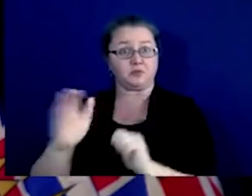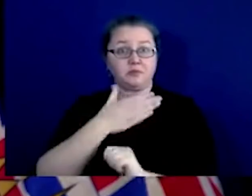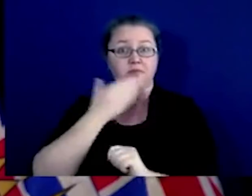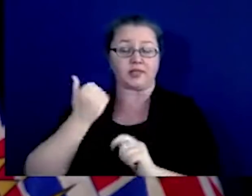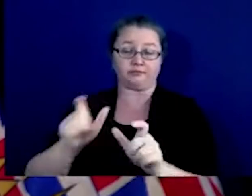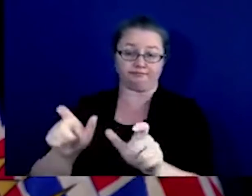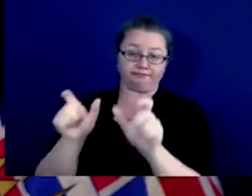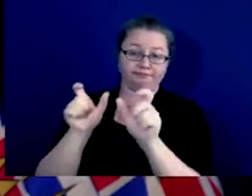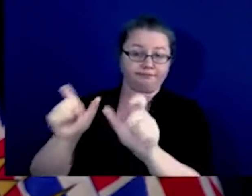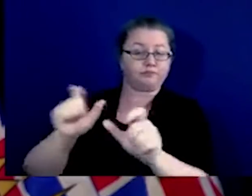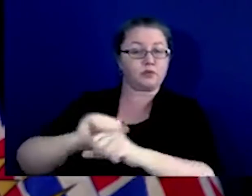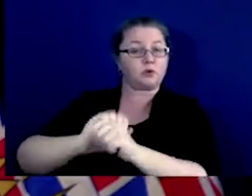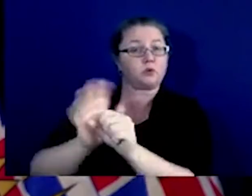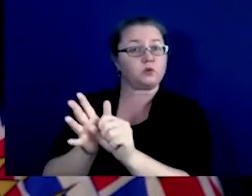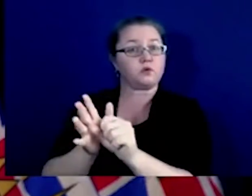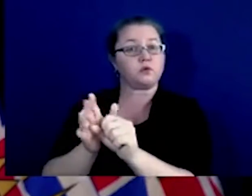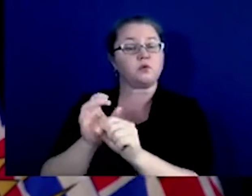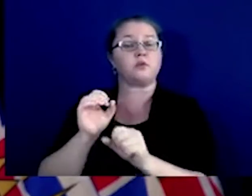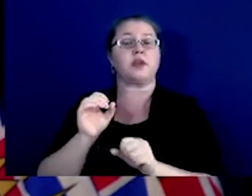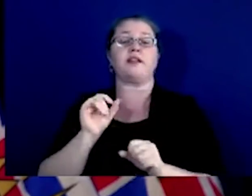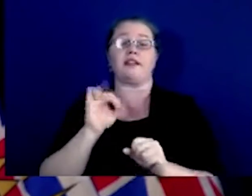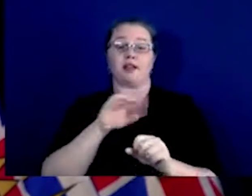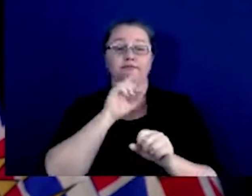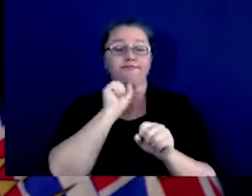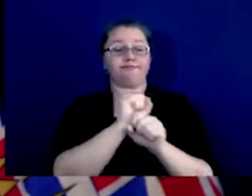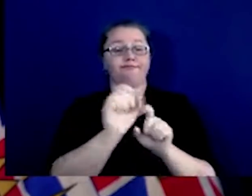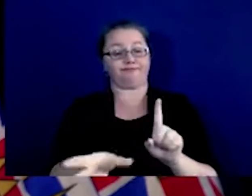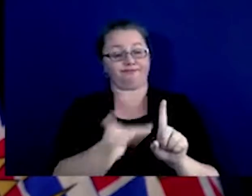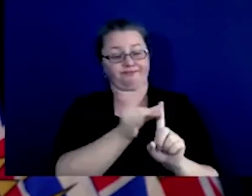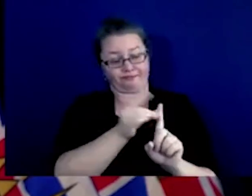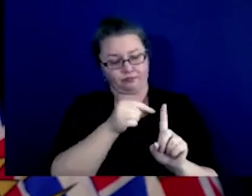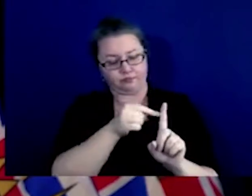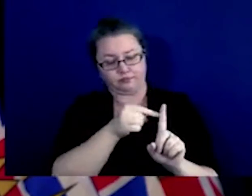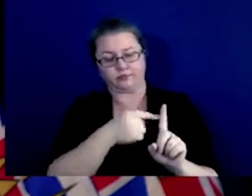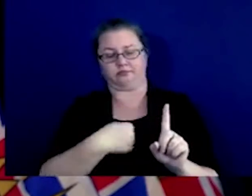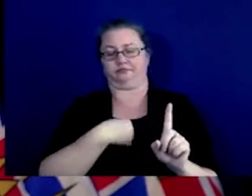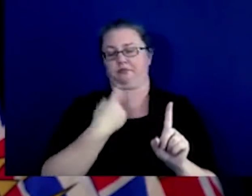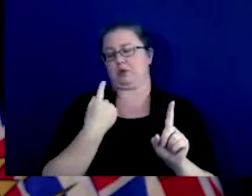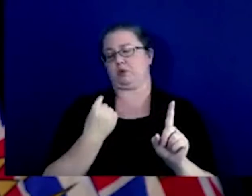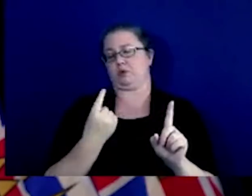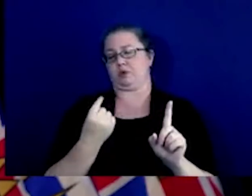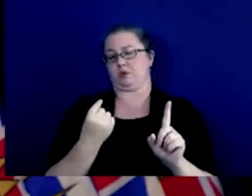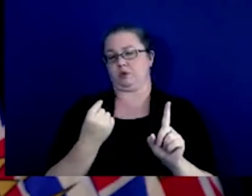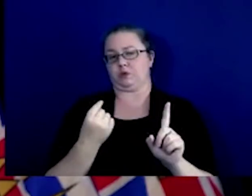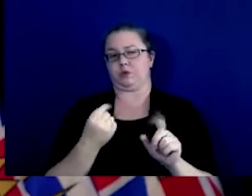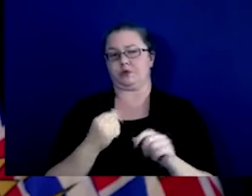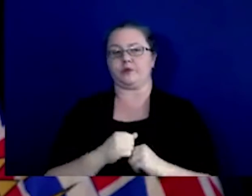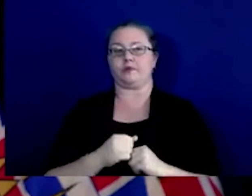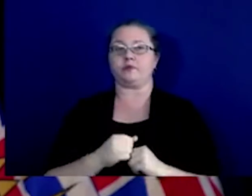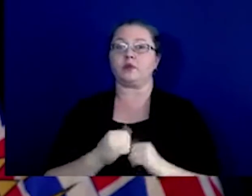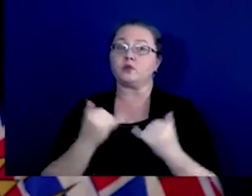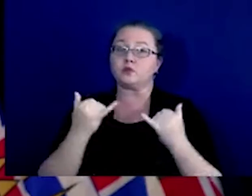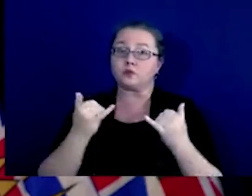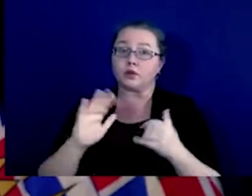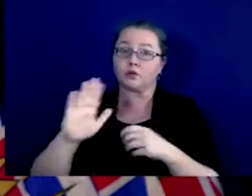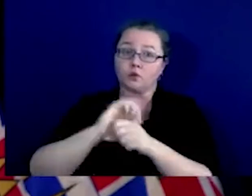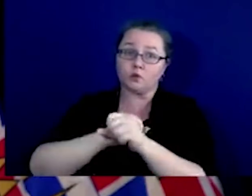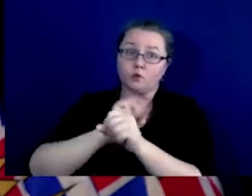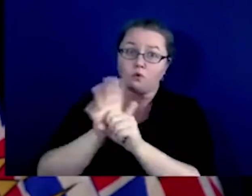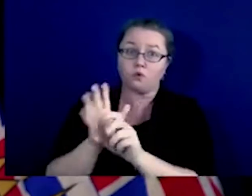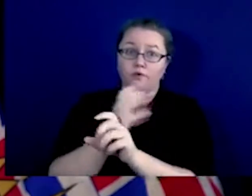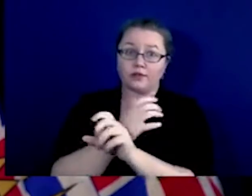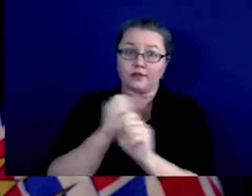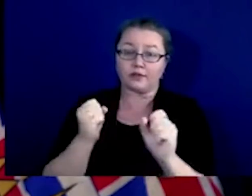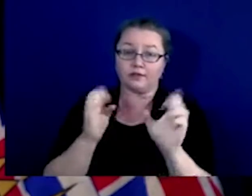Thanksgiving weekend one of gratitude, one of kindness, and we do that by staying local, connecting with each other in a